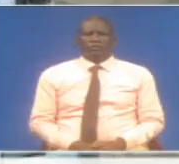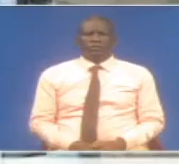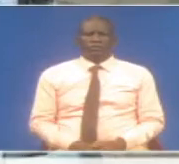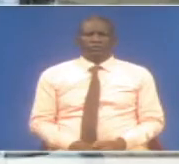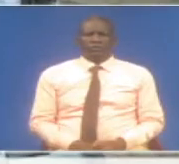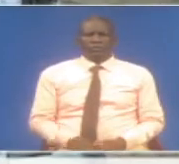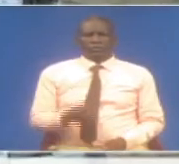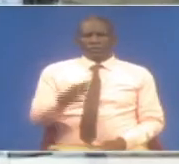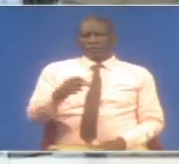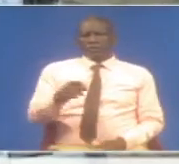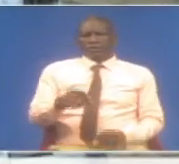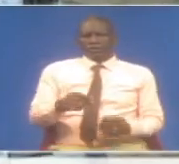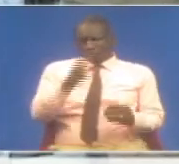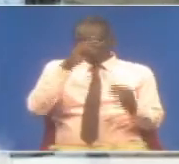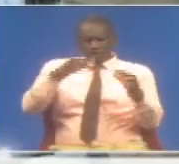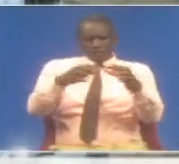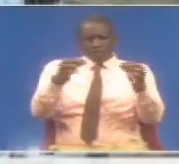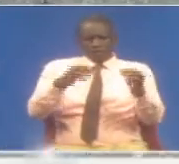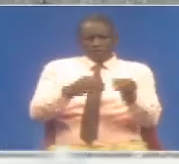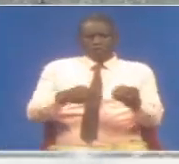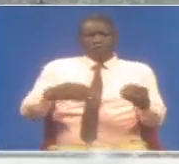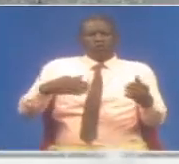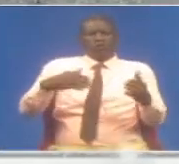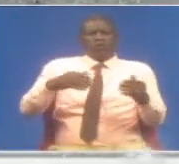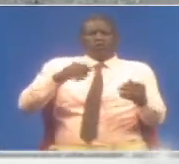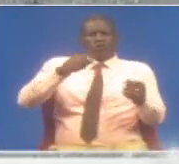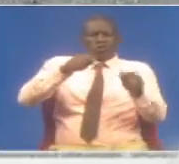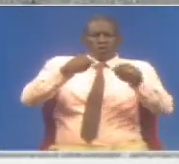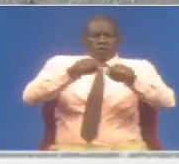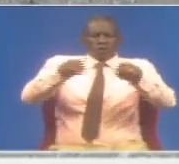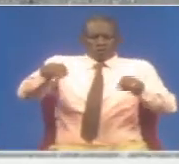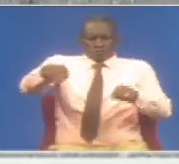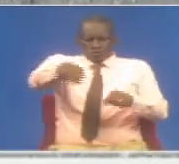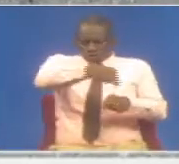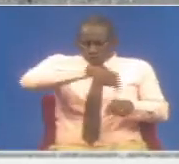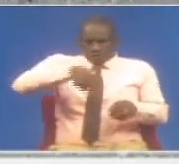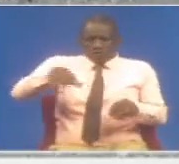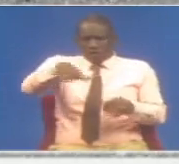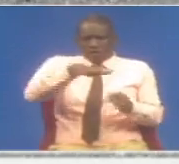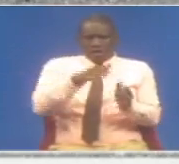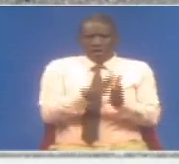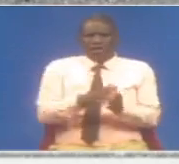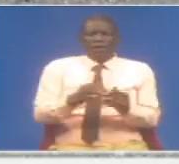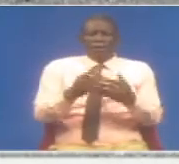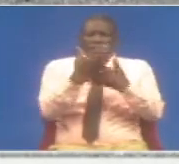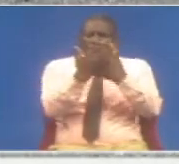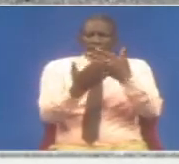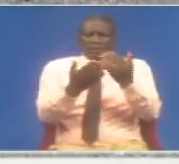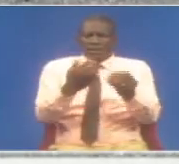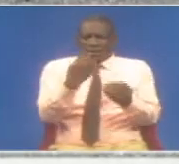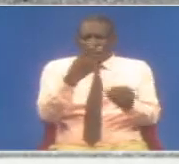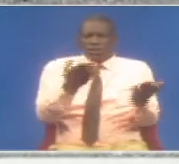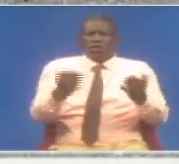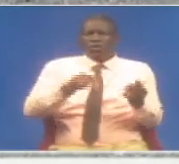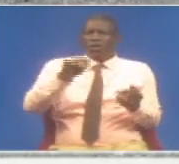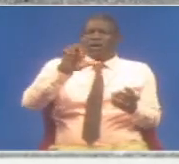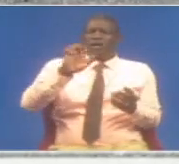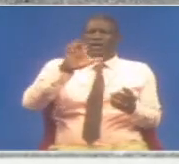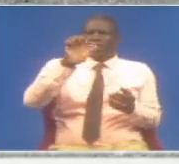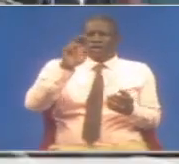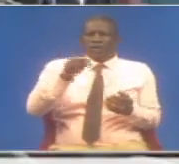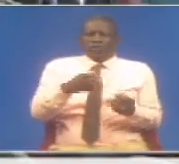This police tape meant to cordon off a crime scene and dried spots of blood is what remain at the scene where Lilian Waithera was shot and killed